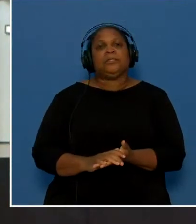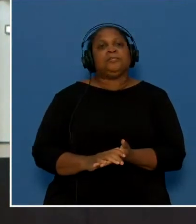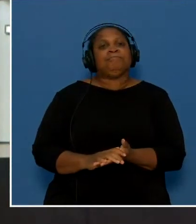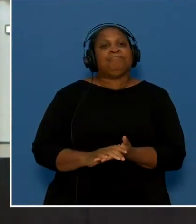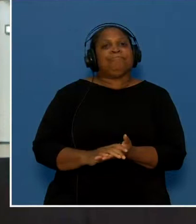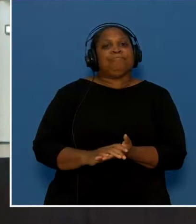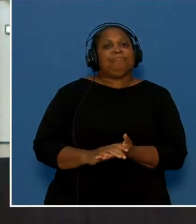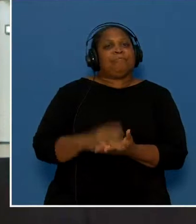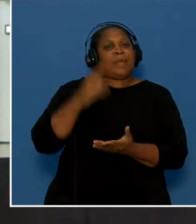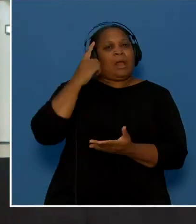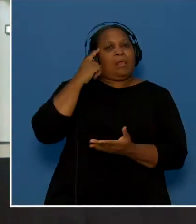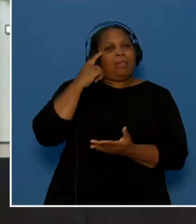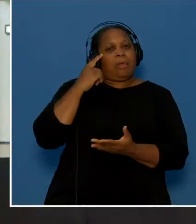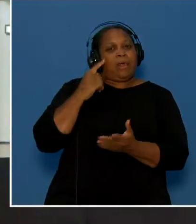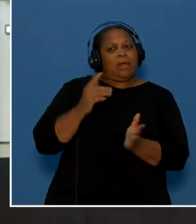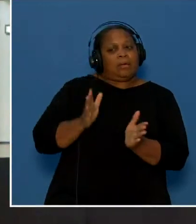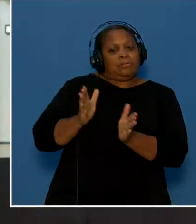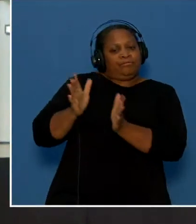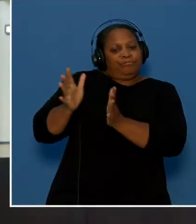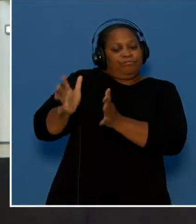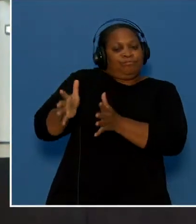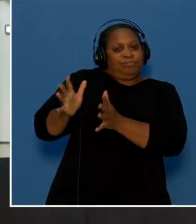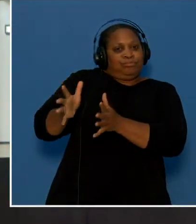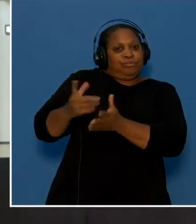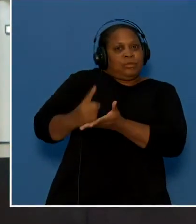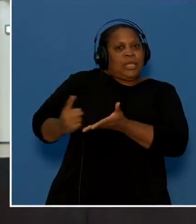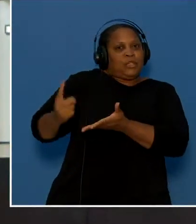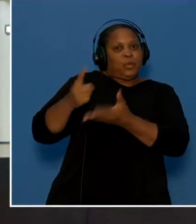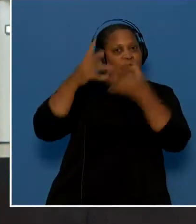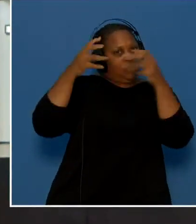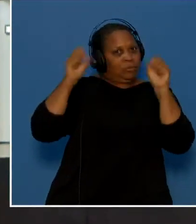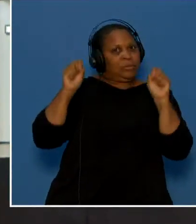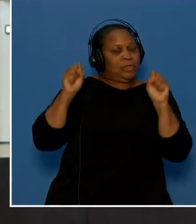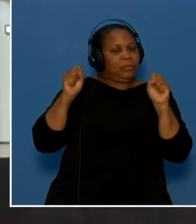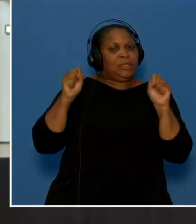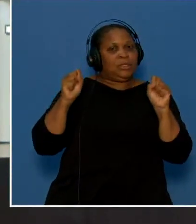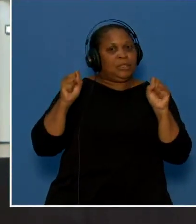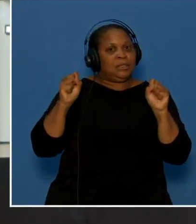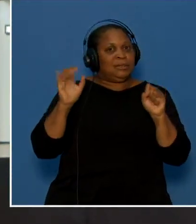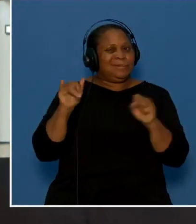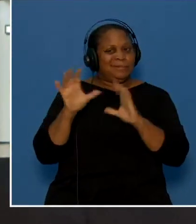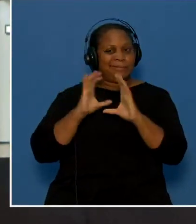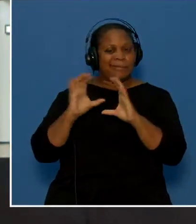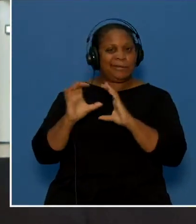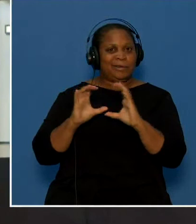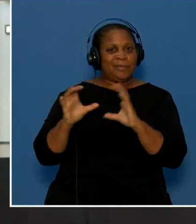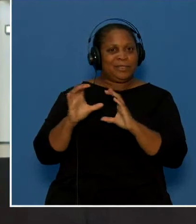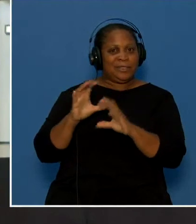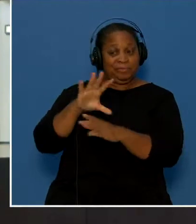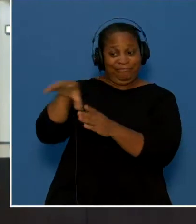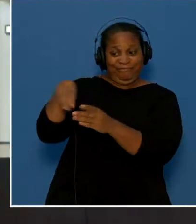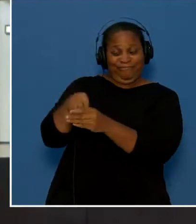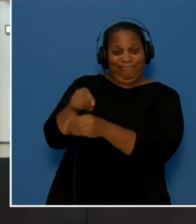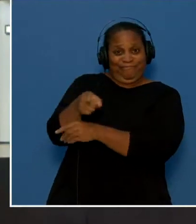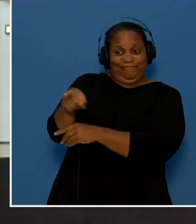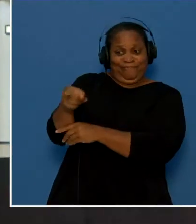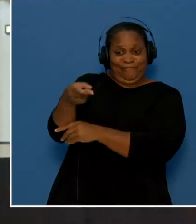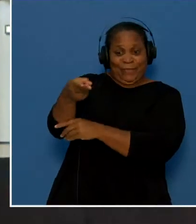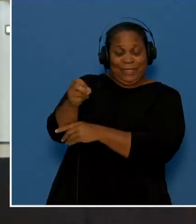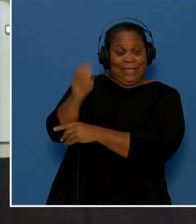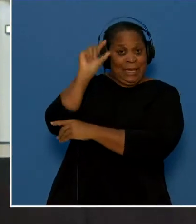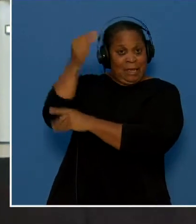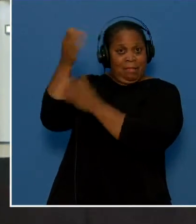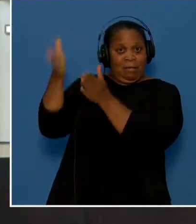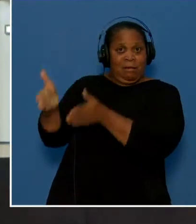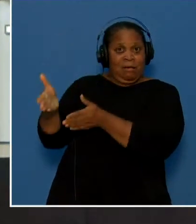should save for the Premier when he returns next week, since that would have been a conversation within the precinct of he and the